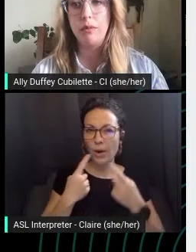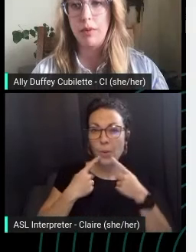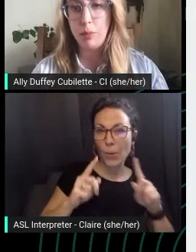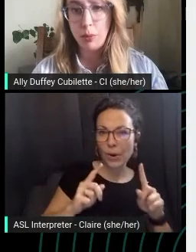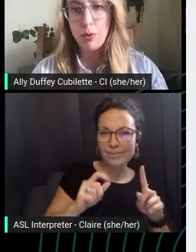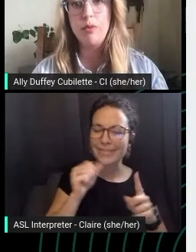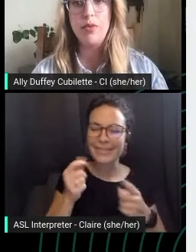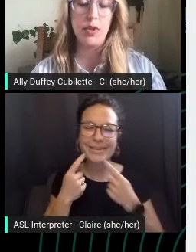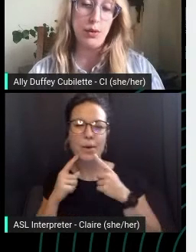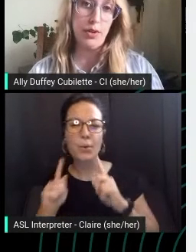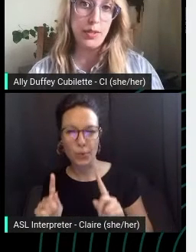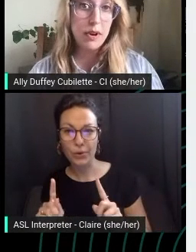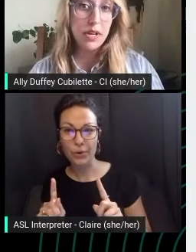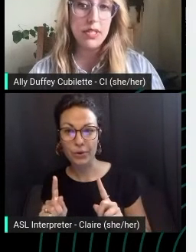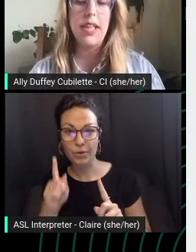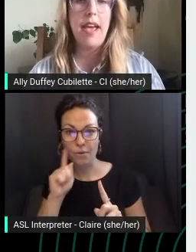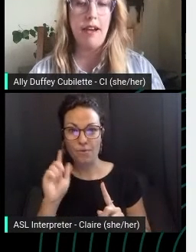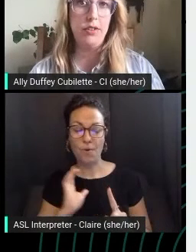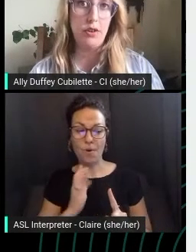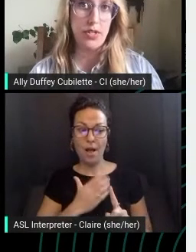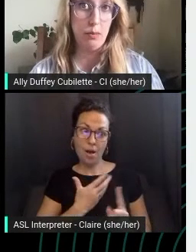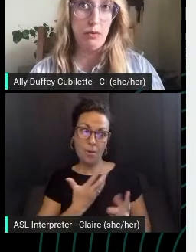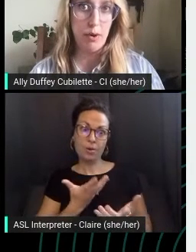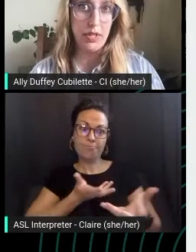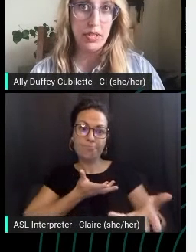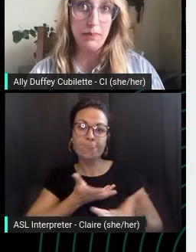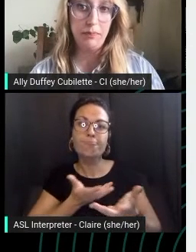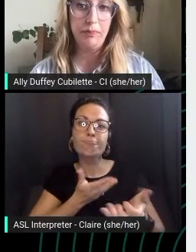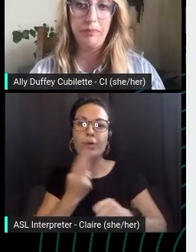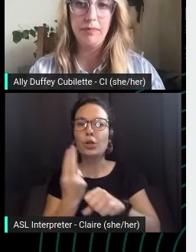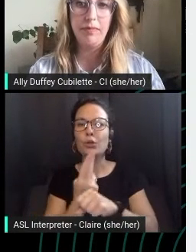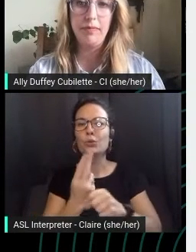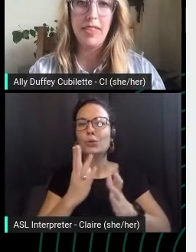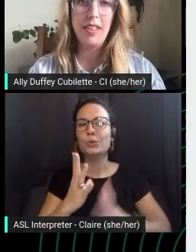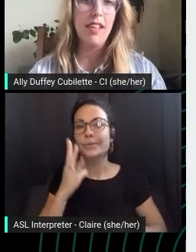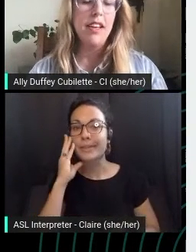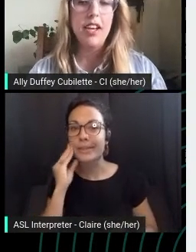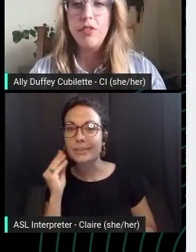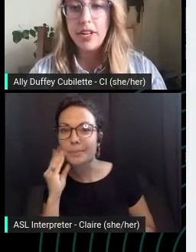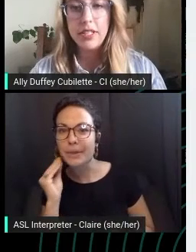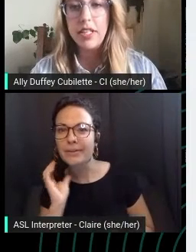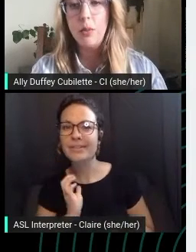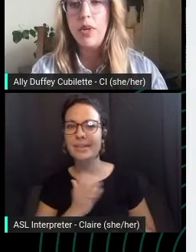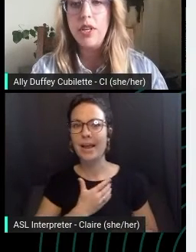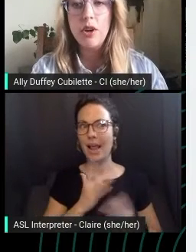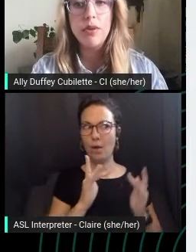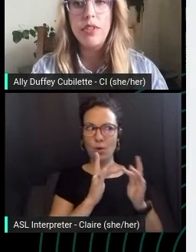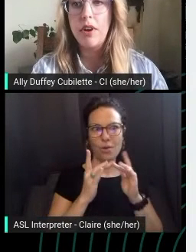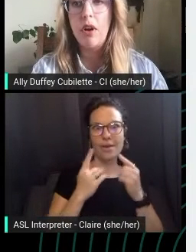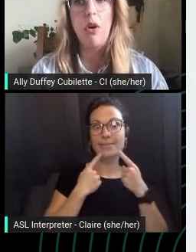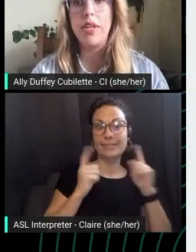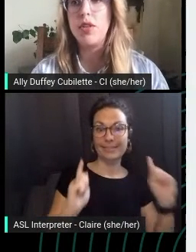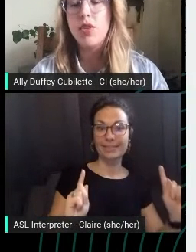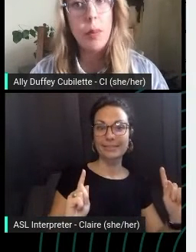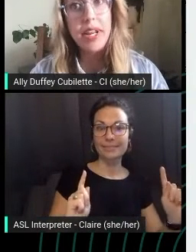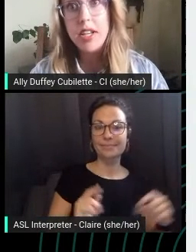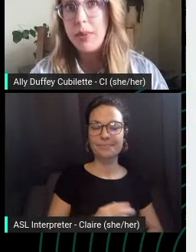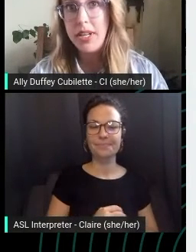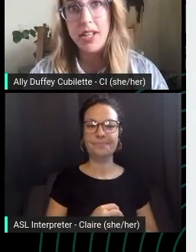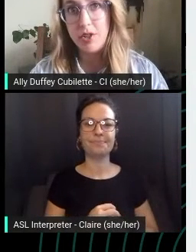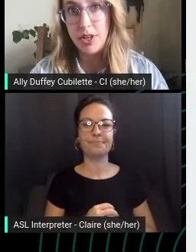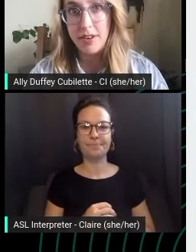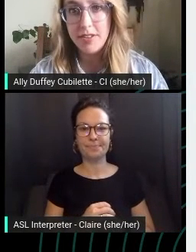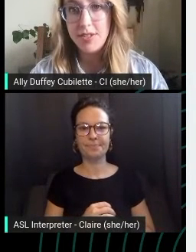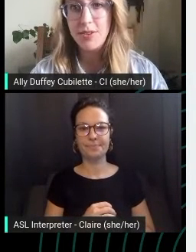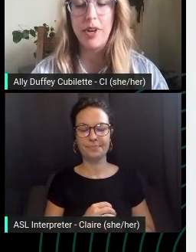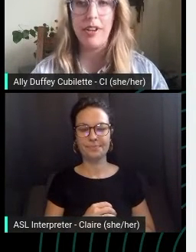truly improves the user experience and our site performance. And finally, we know that there are always so many